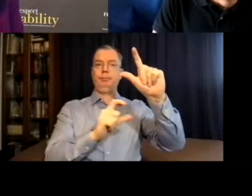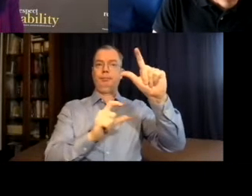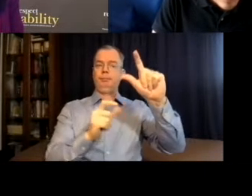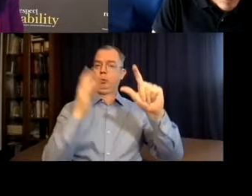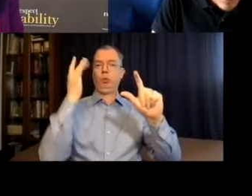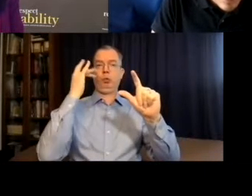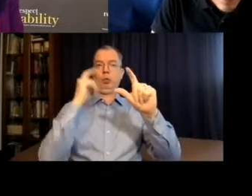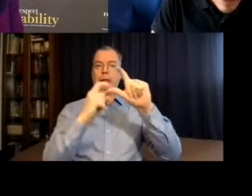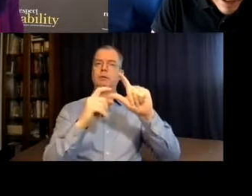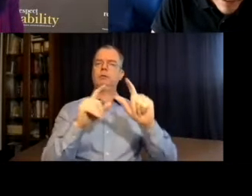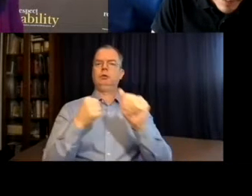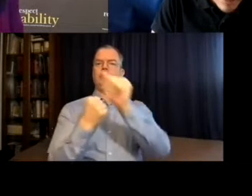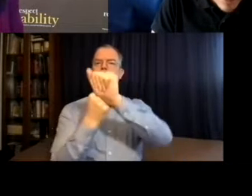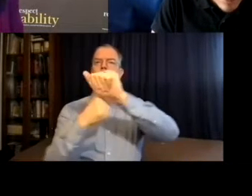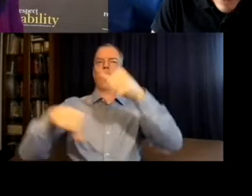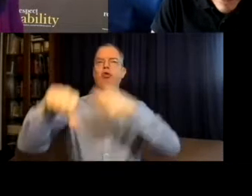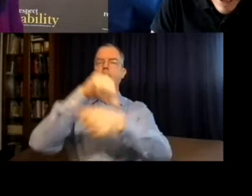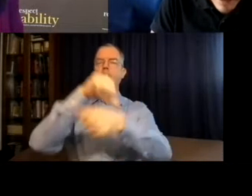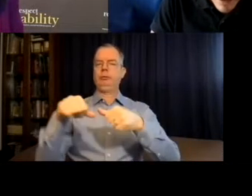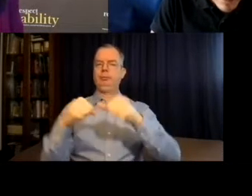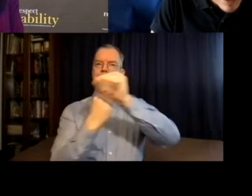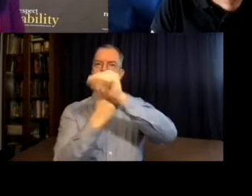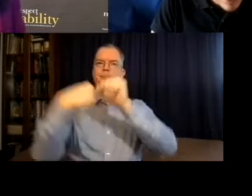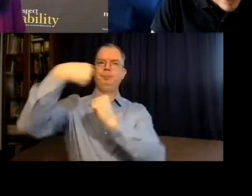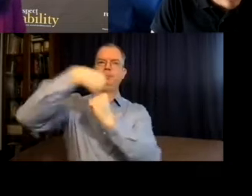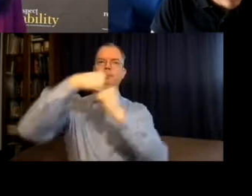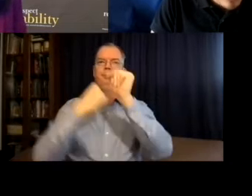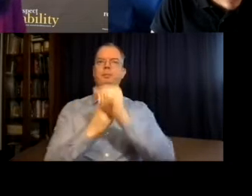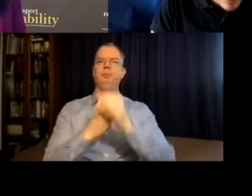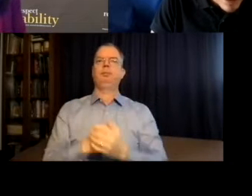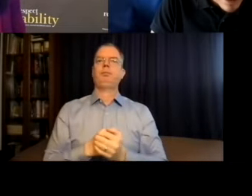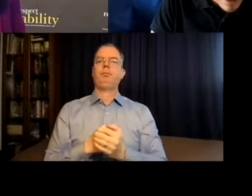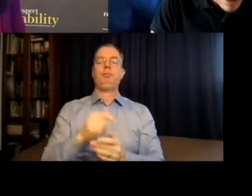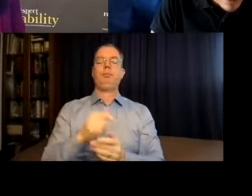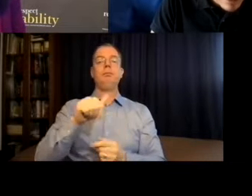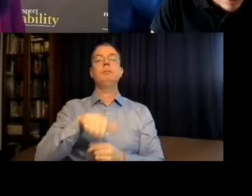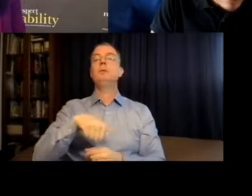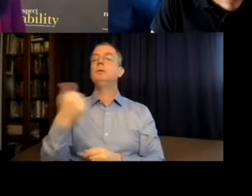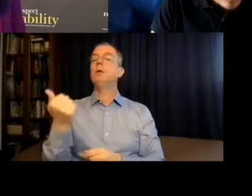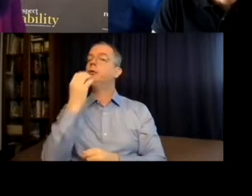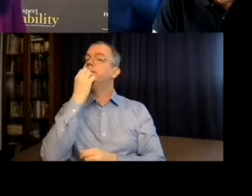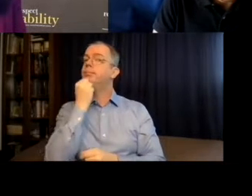You will notice that these three aspects are in a Venn diagram because you can't have one without the other.